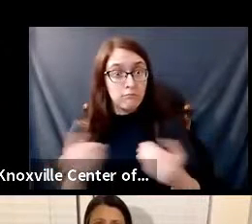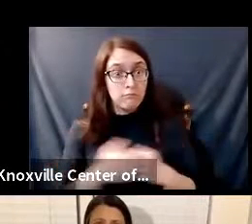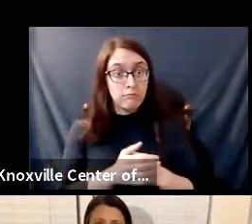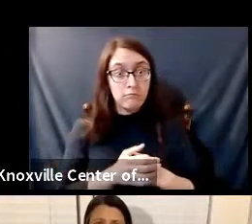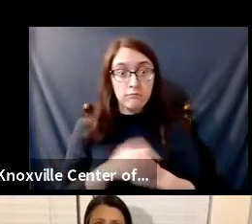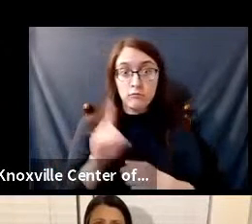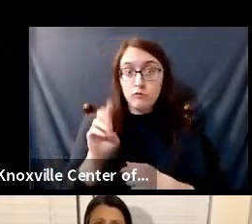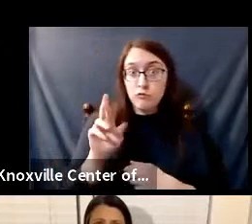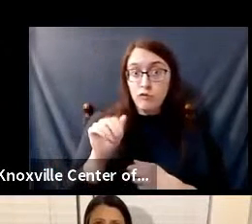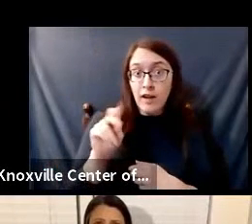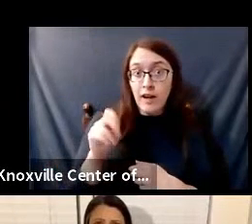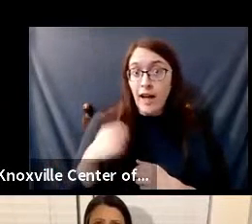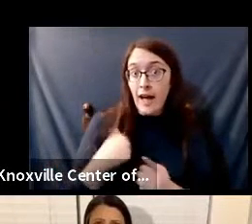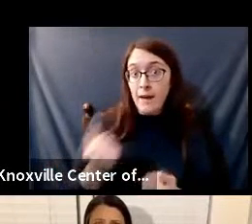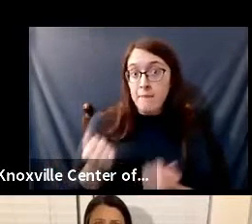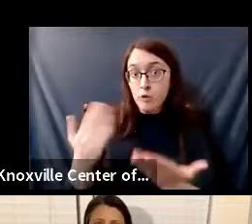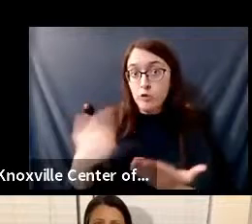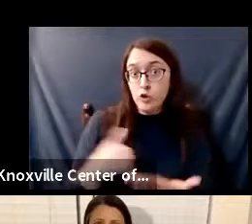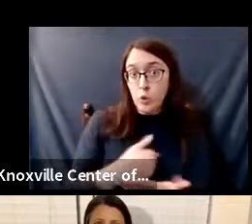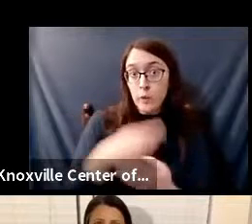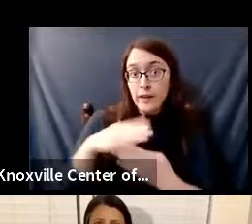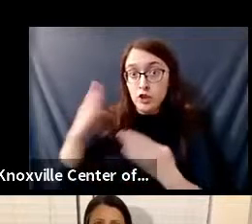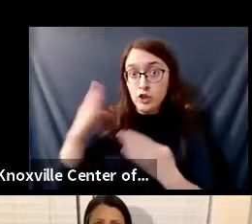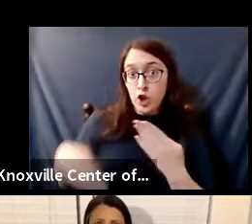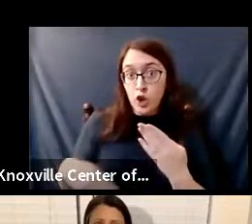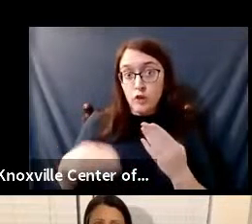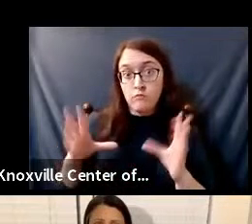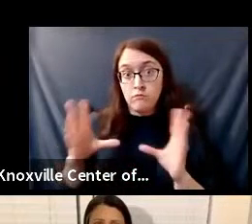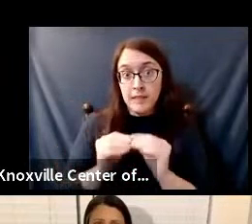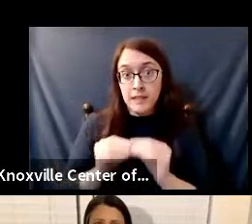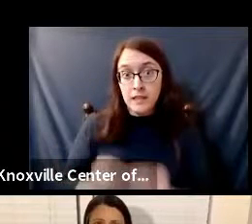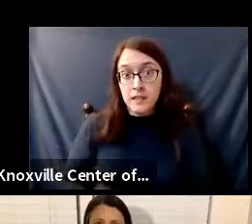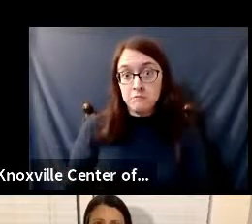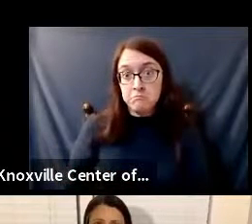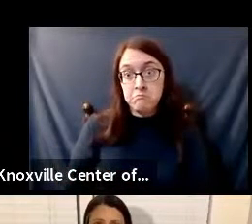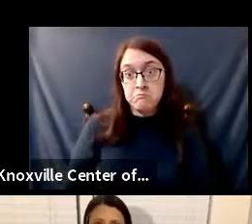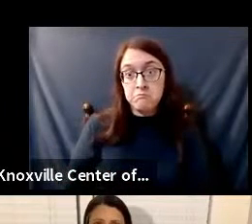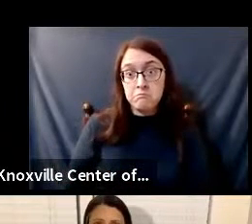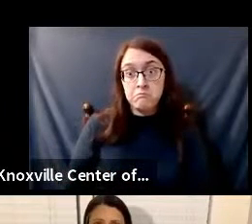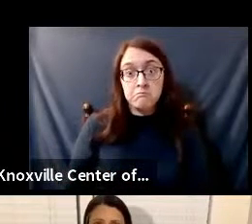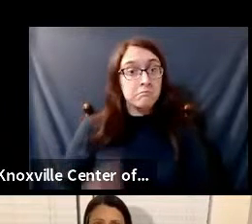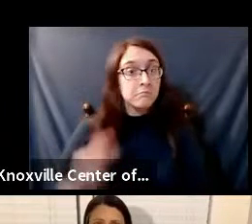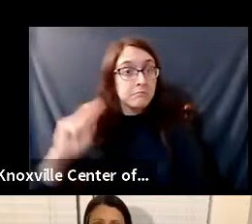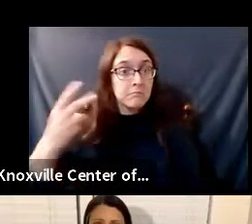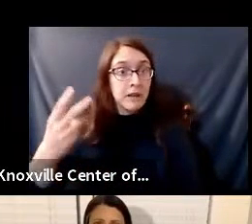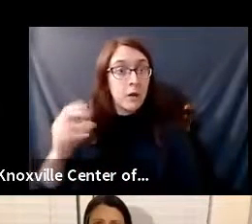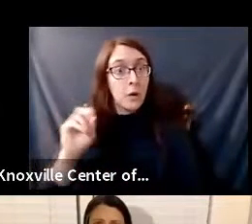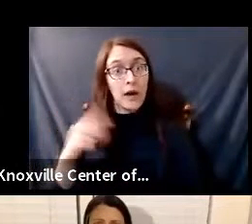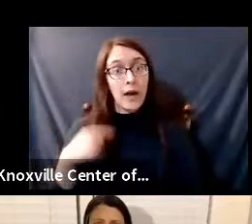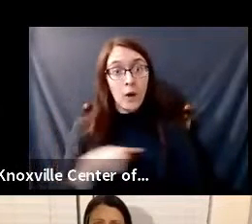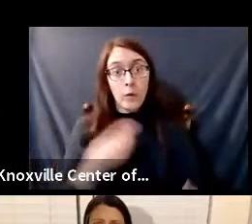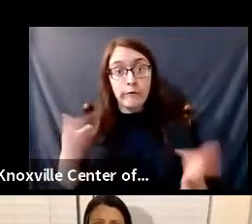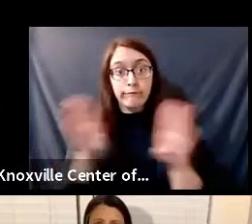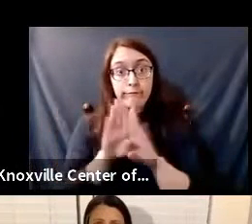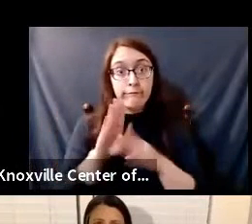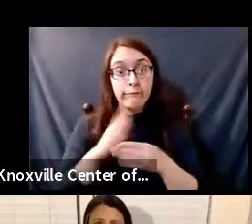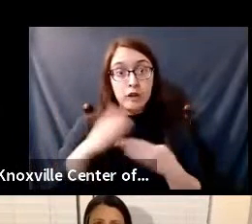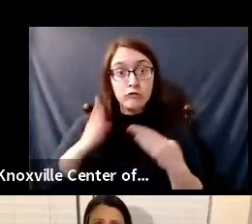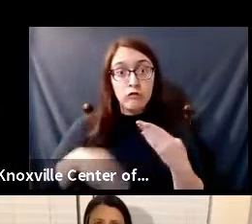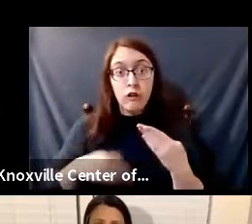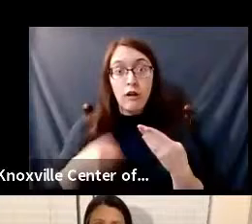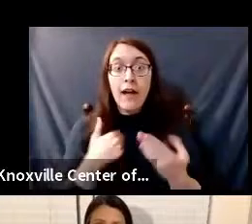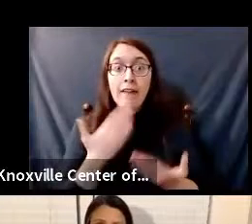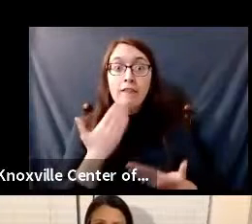I'll make a motion that we adjourn. All right, well, Second. we are adjourned, everyone. Hopefully have a good